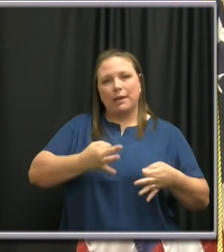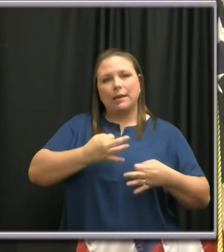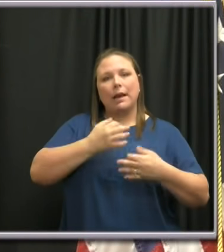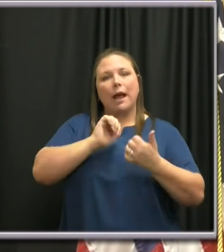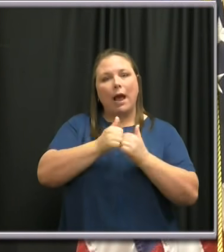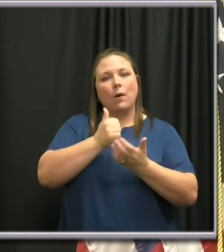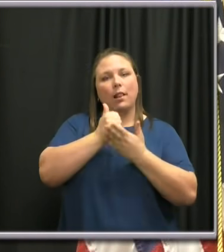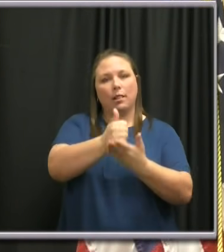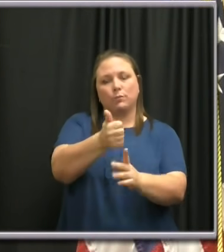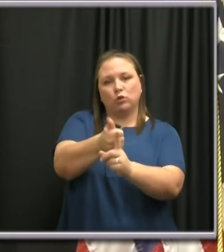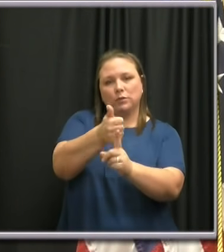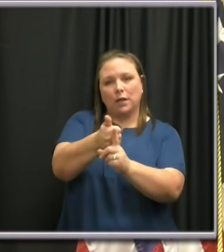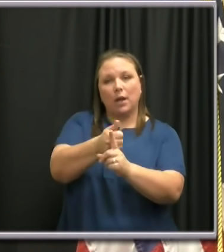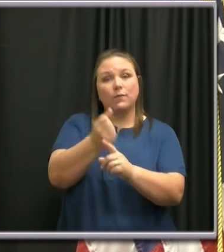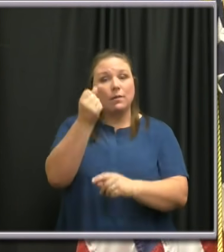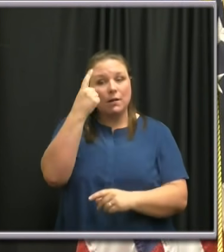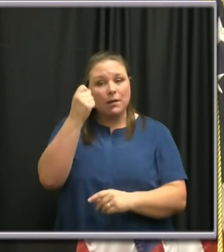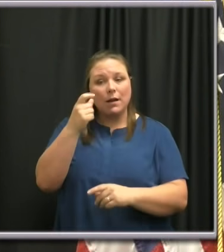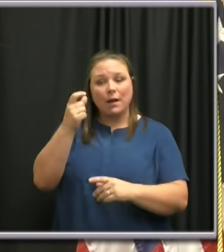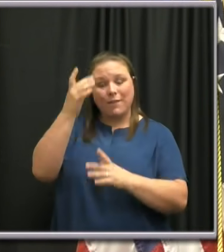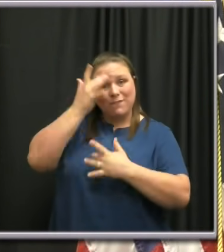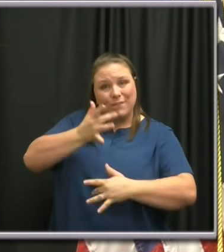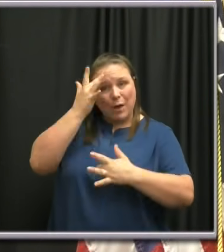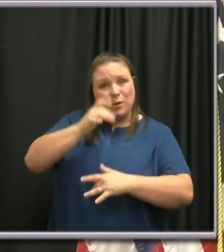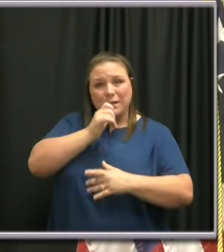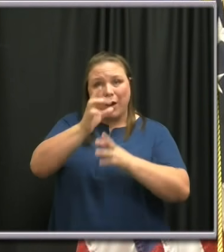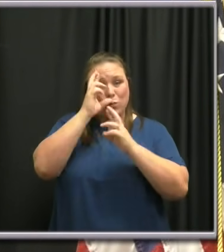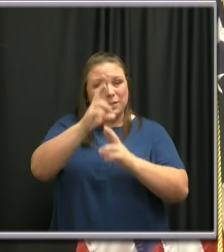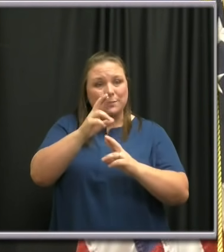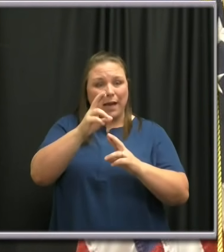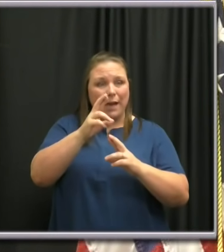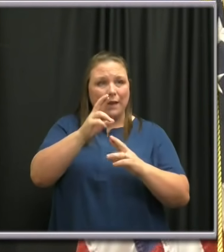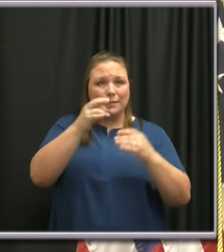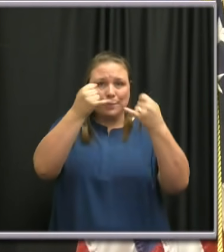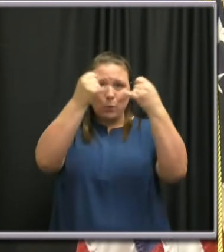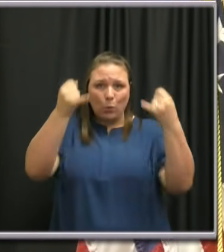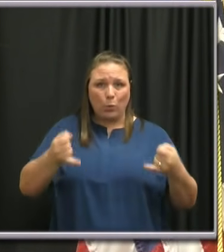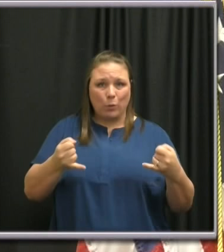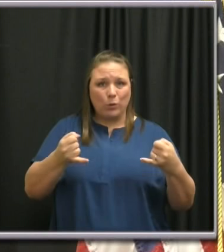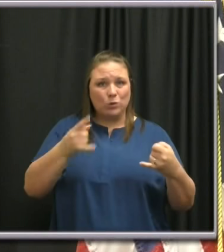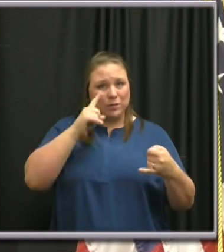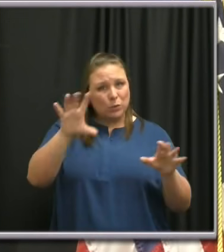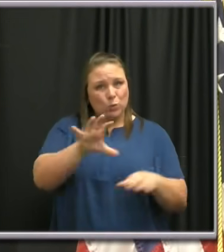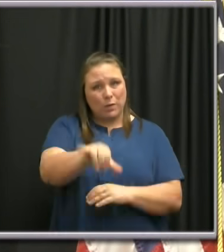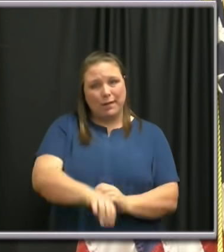clearly, viruses are not respecting borders. We need to remember that in all the things that we do.